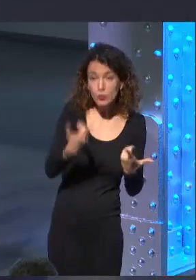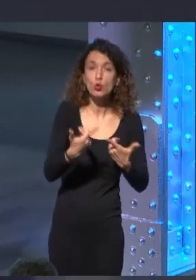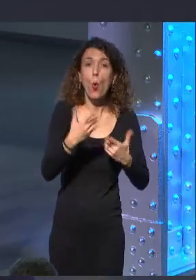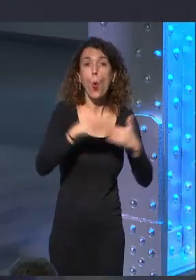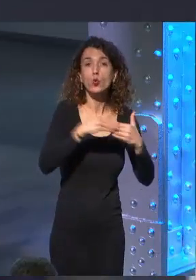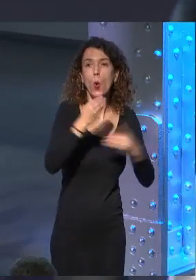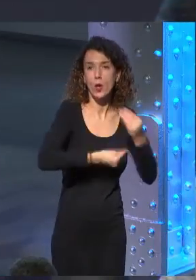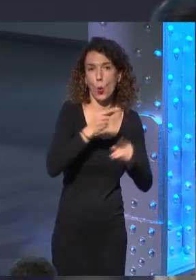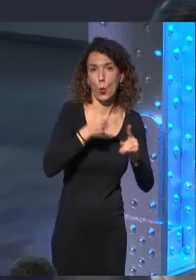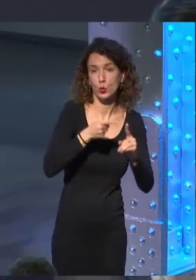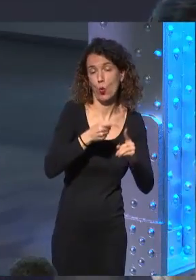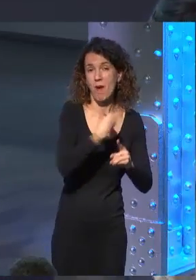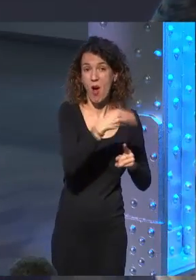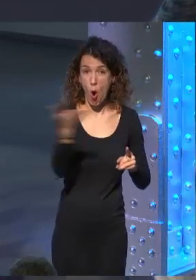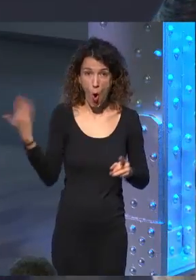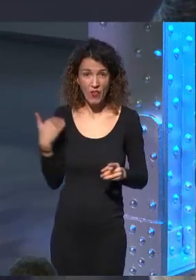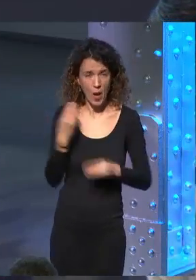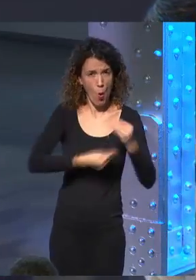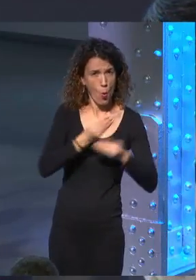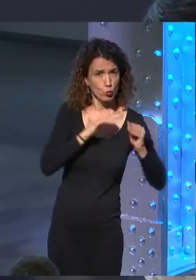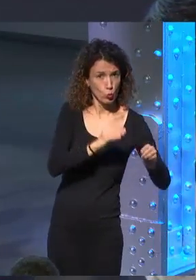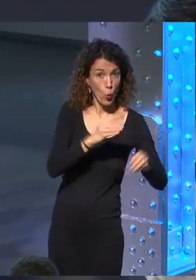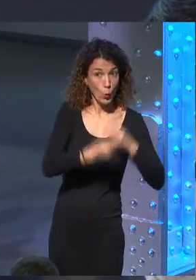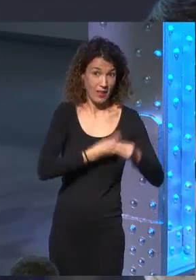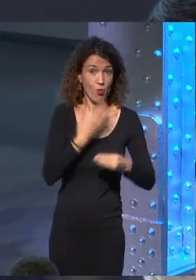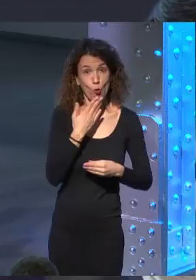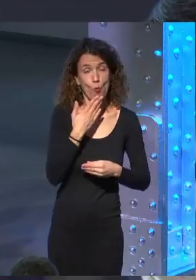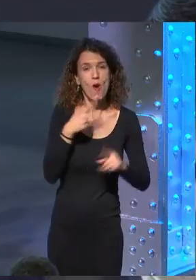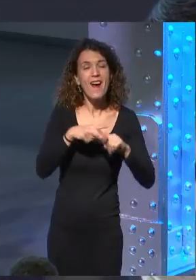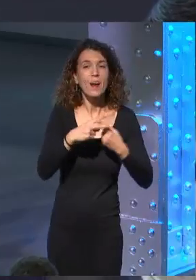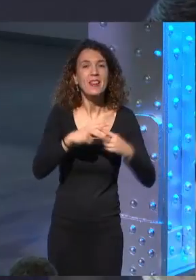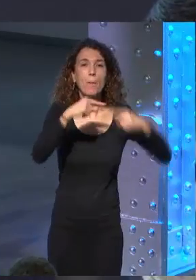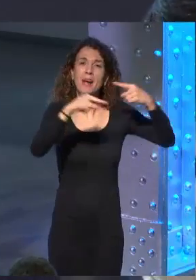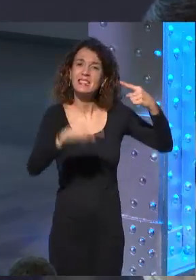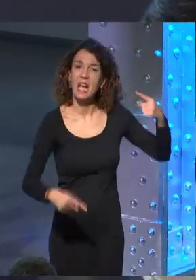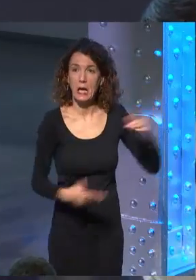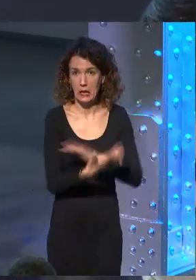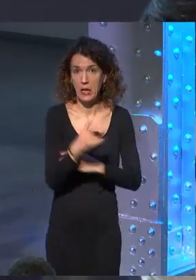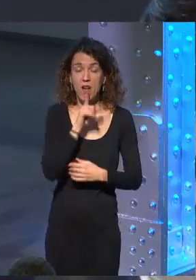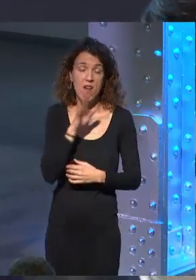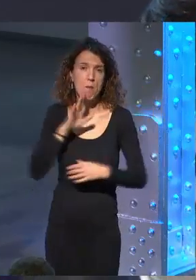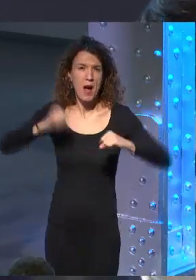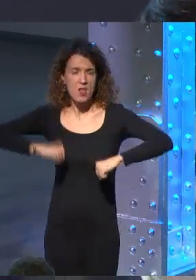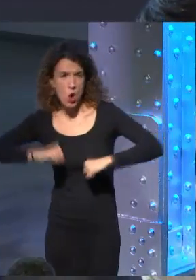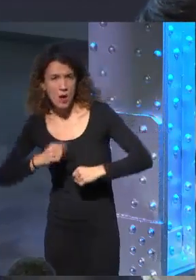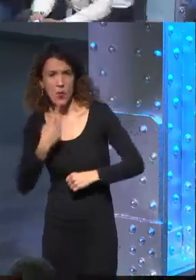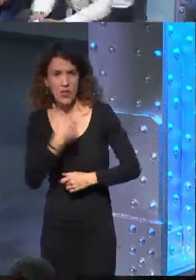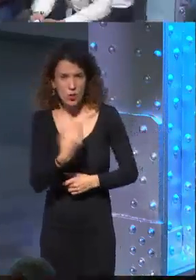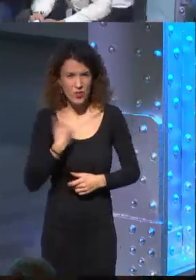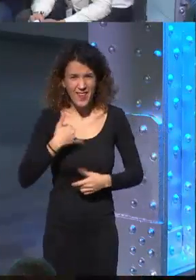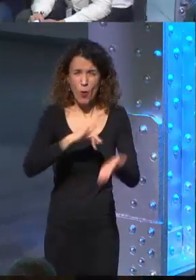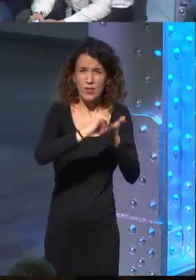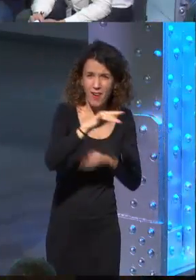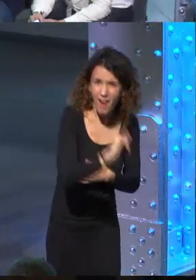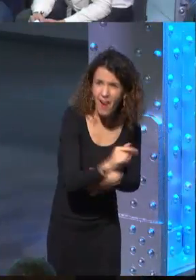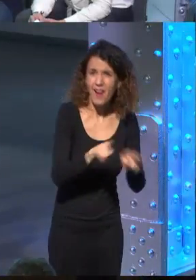based on the use that some users do using Instagram as a messaging tool.